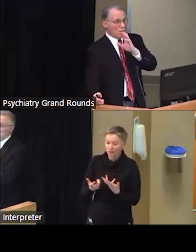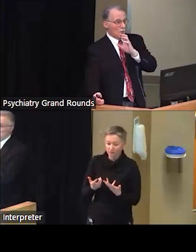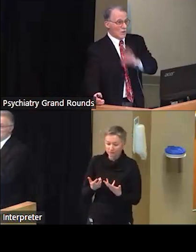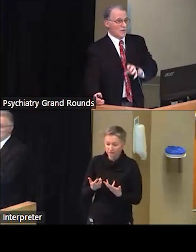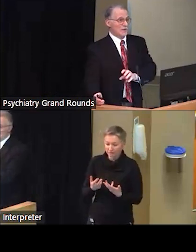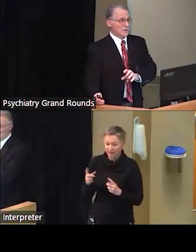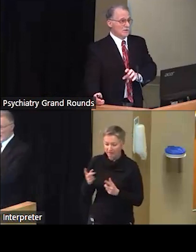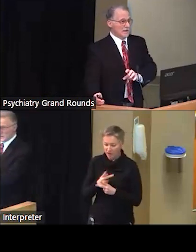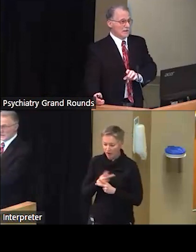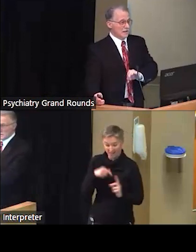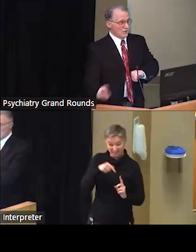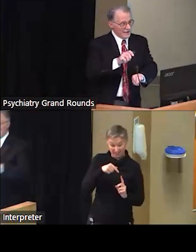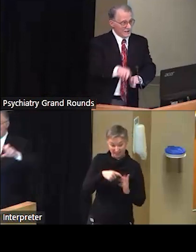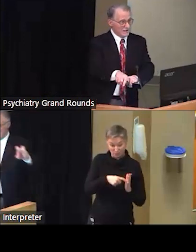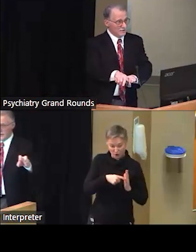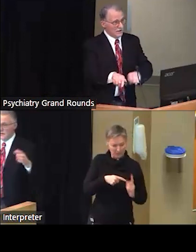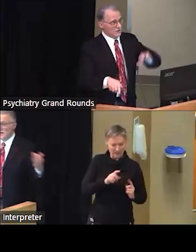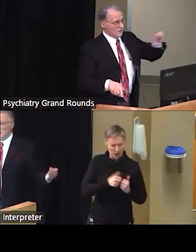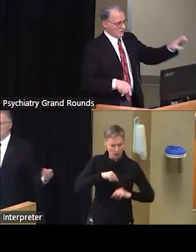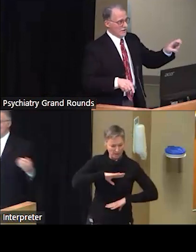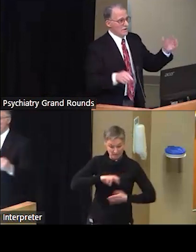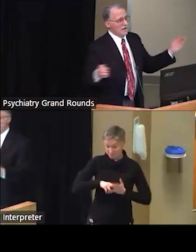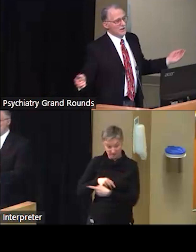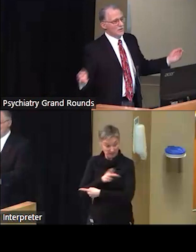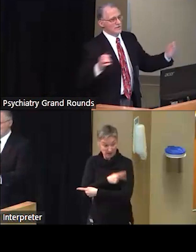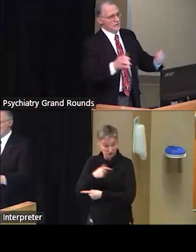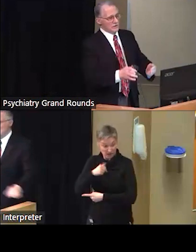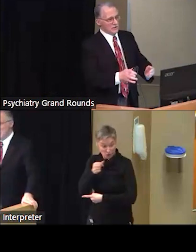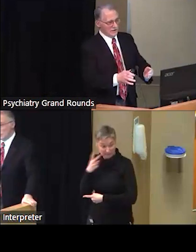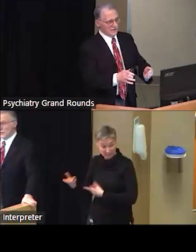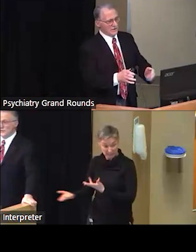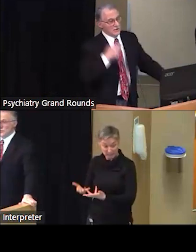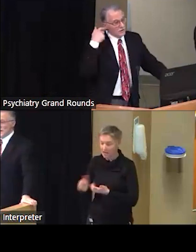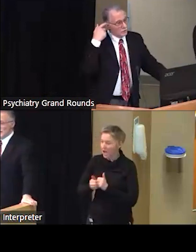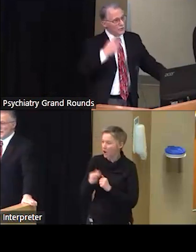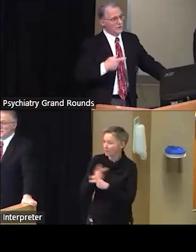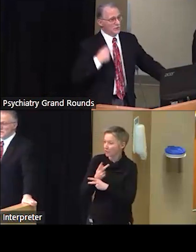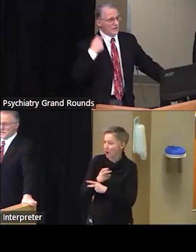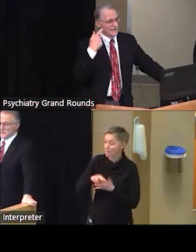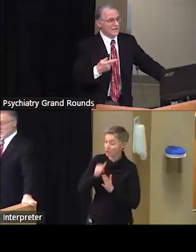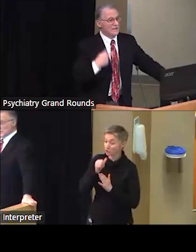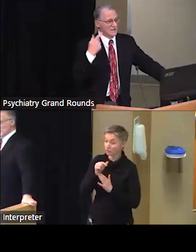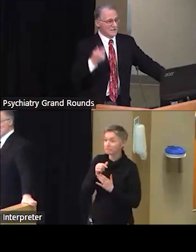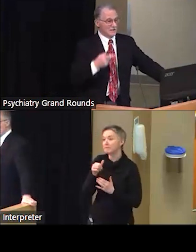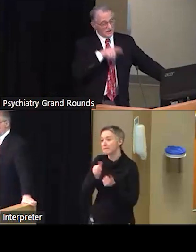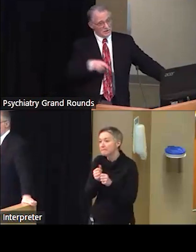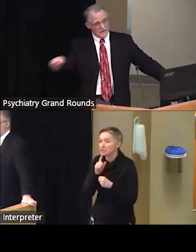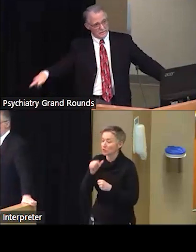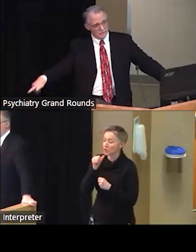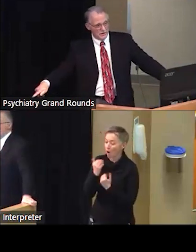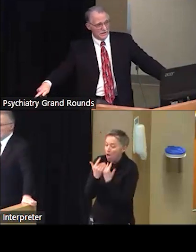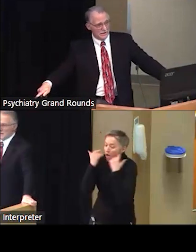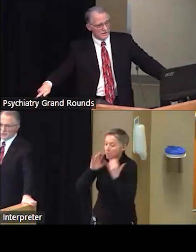out, well, when do I do this mandate? Do I not see this patient? How can we figure those things out so you don't burn through that thing unnecessarily? You